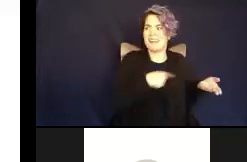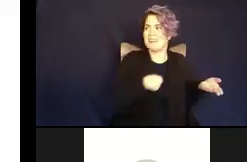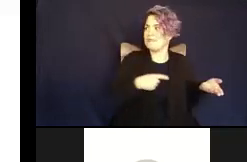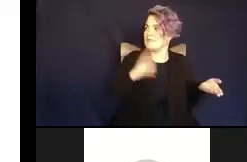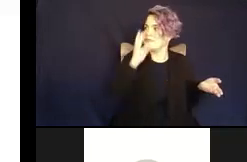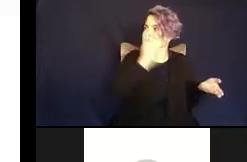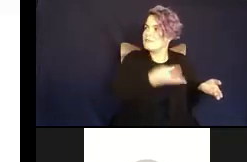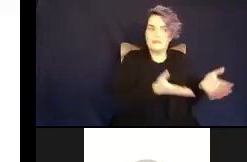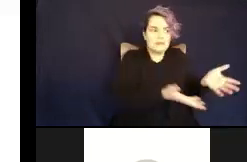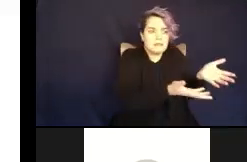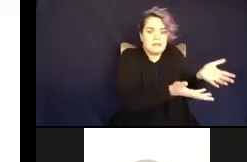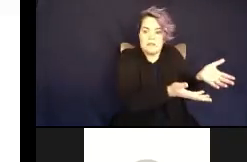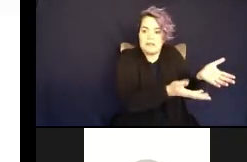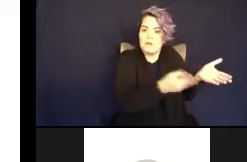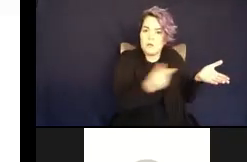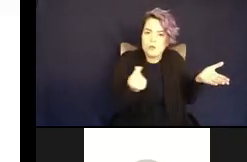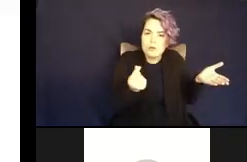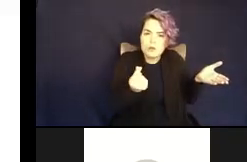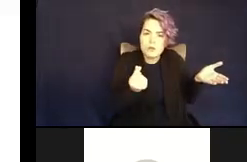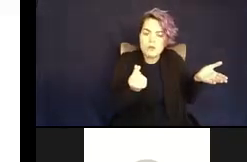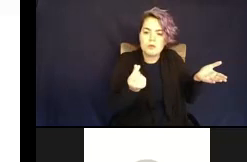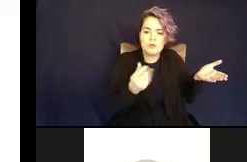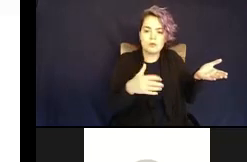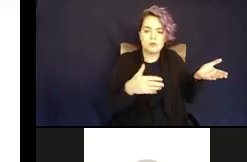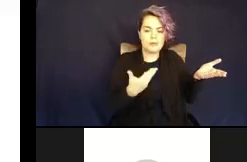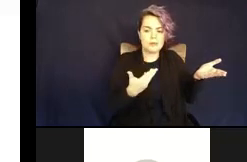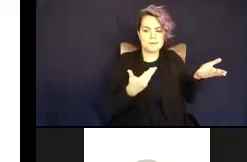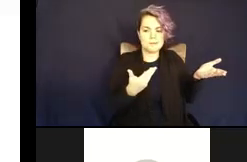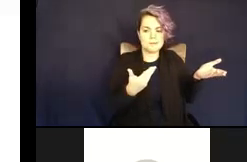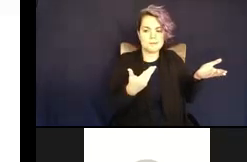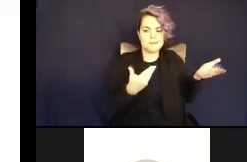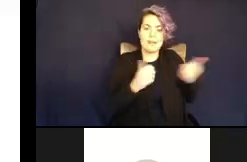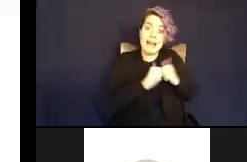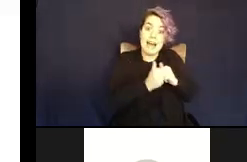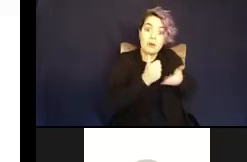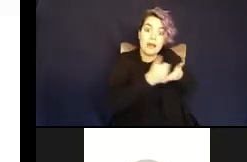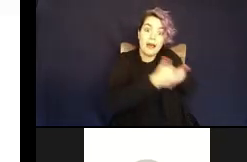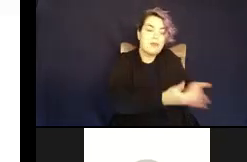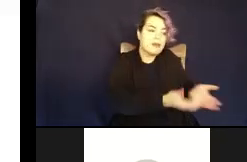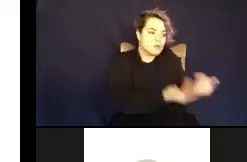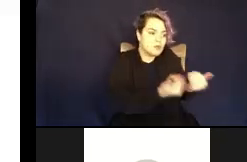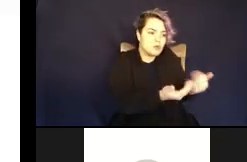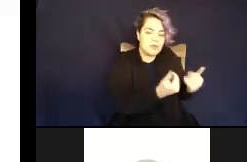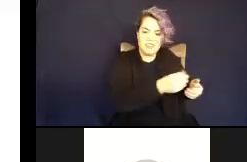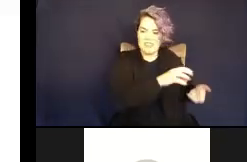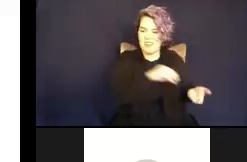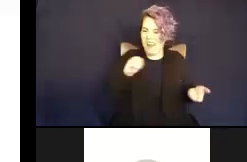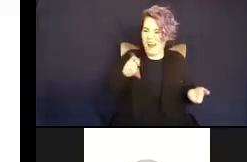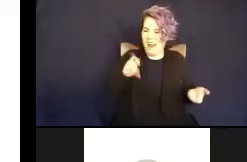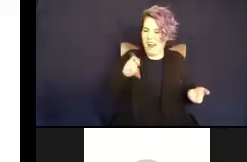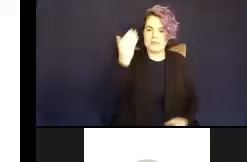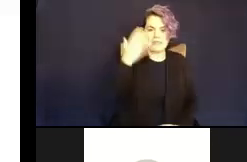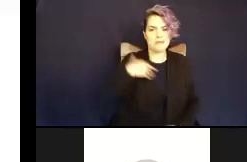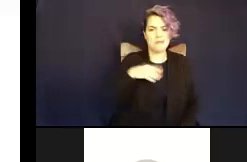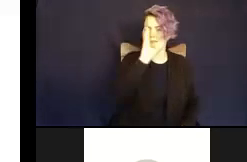do we do about that? And, how do we get folks out the way that, seemed to be a no-brainer